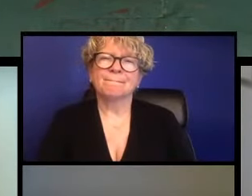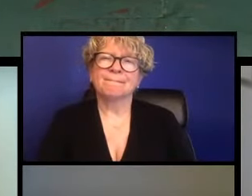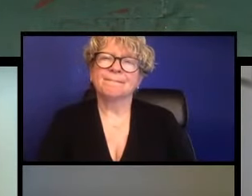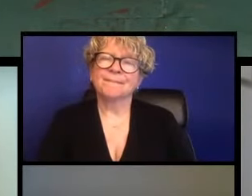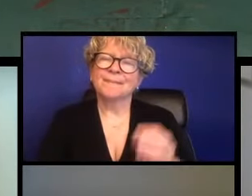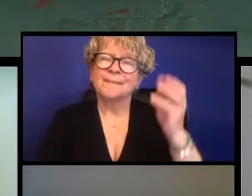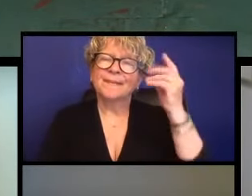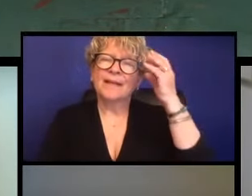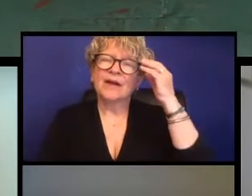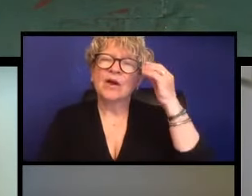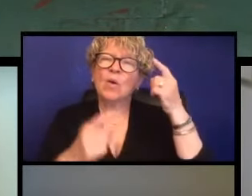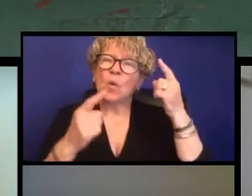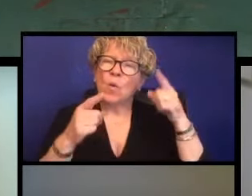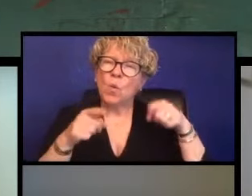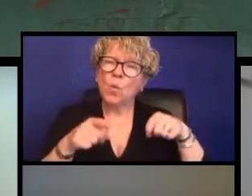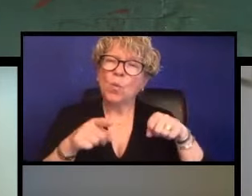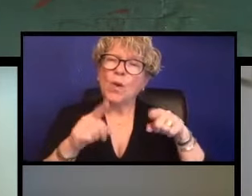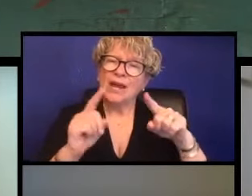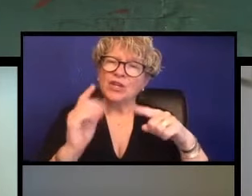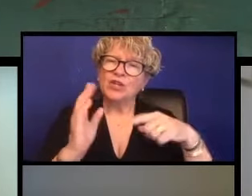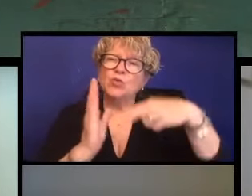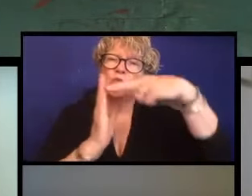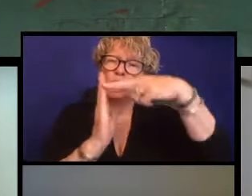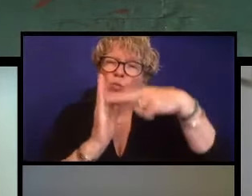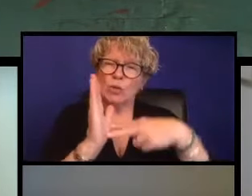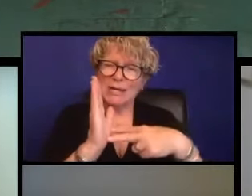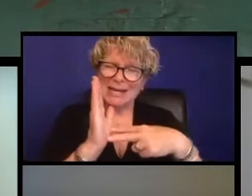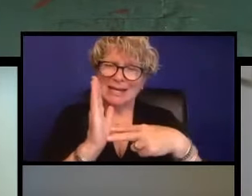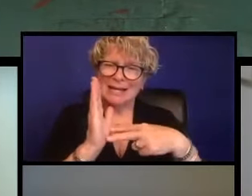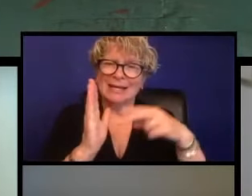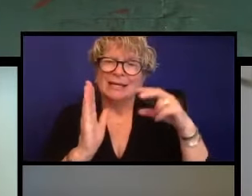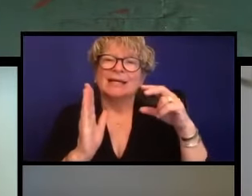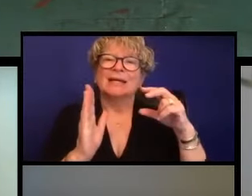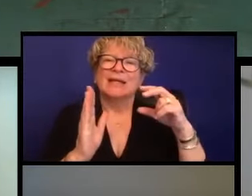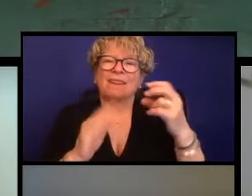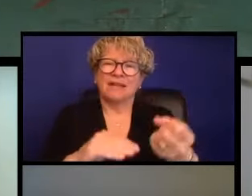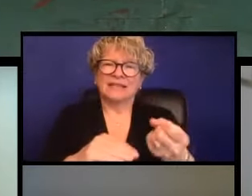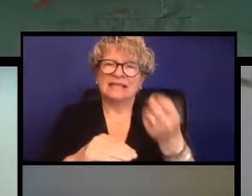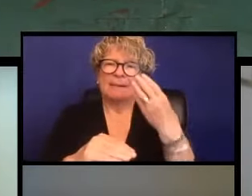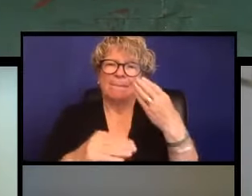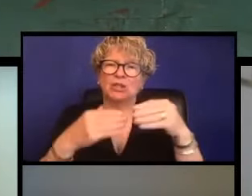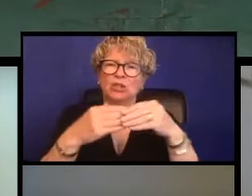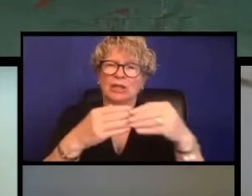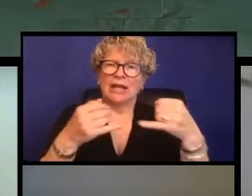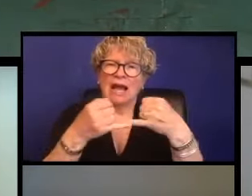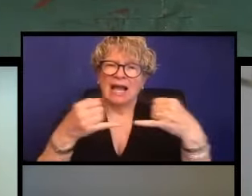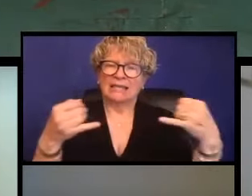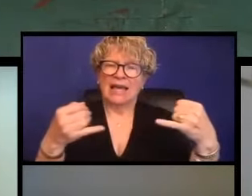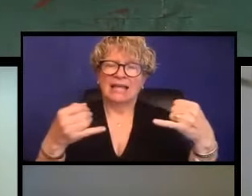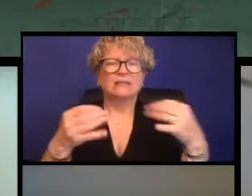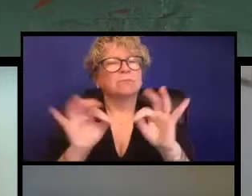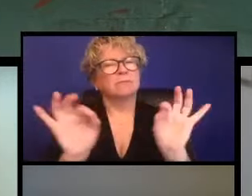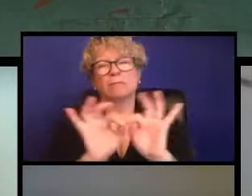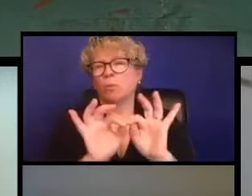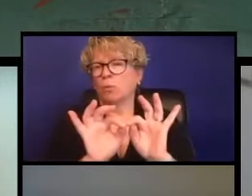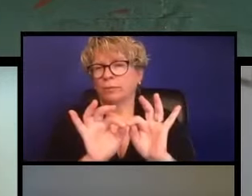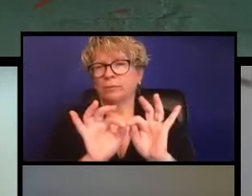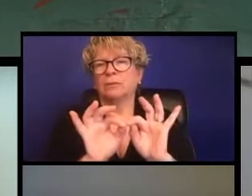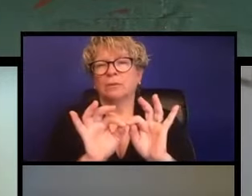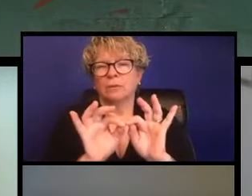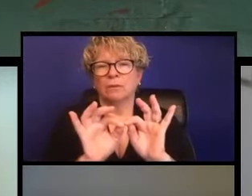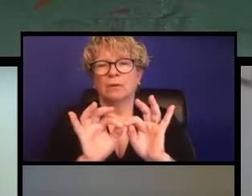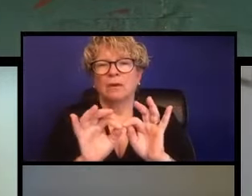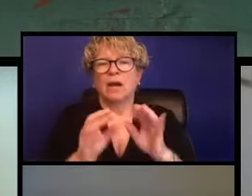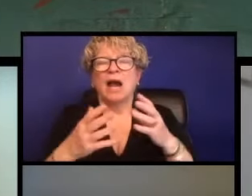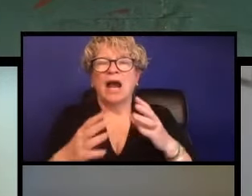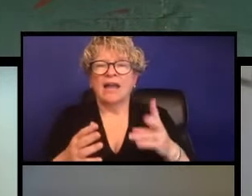read the submission guidelines carefully. That's a big thing. I've had really good